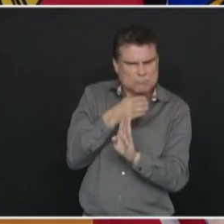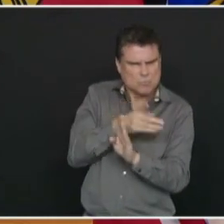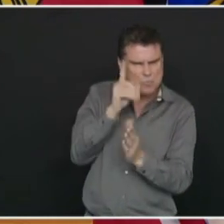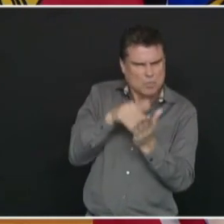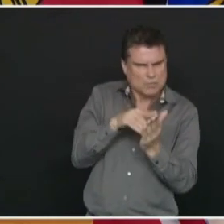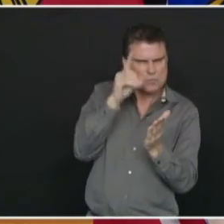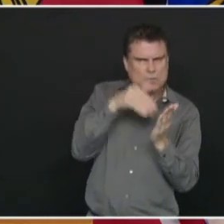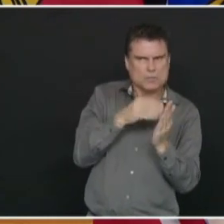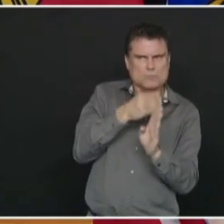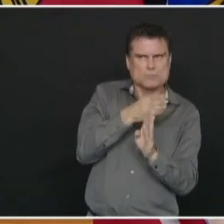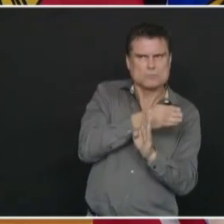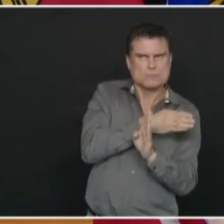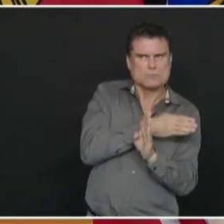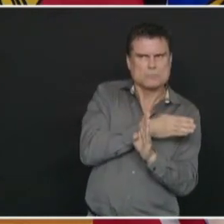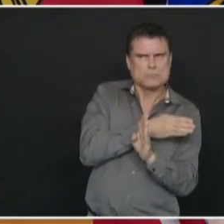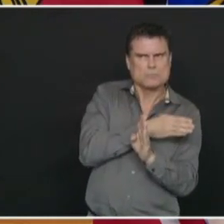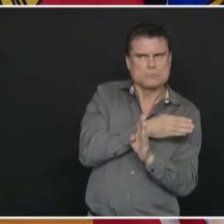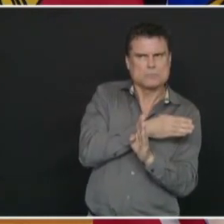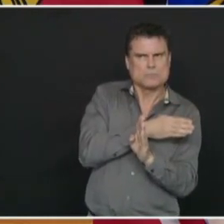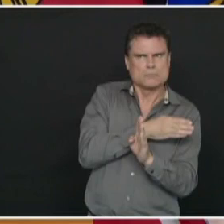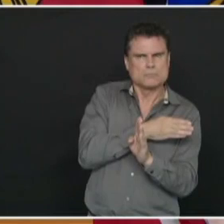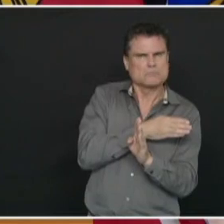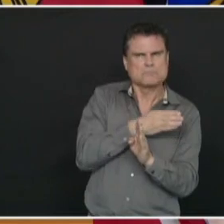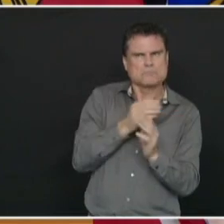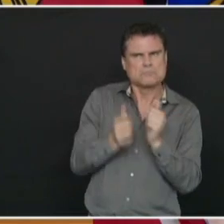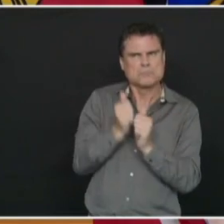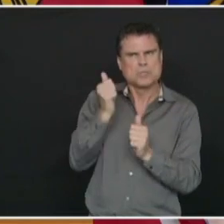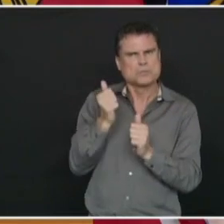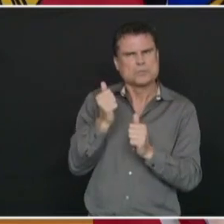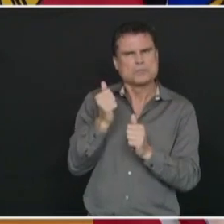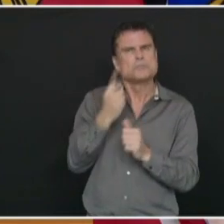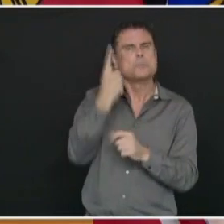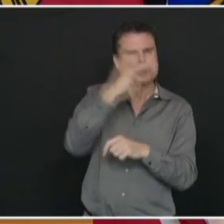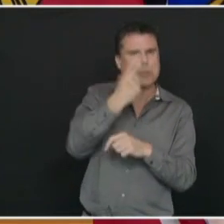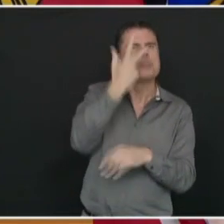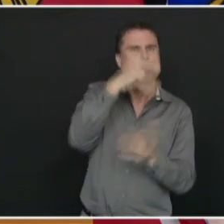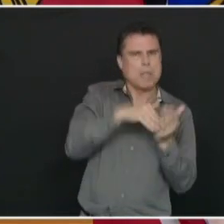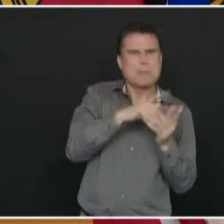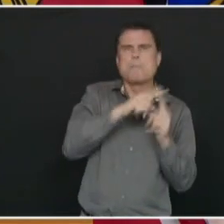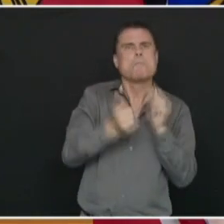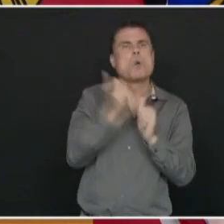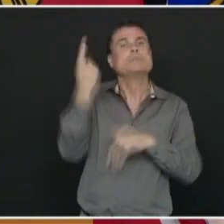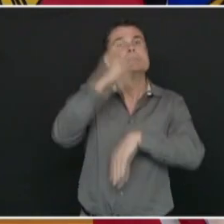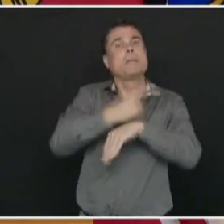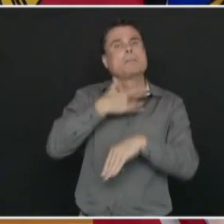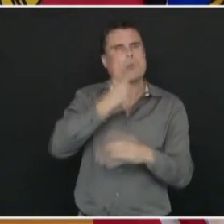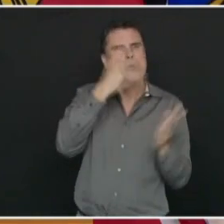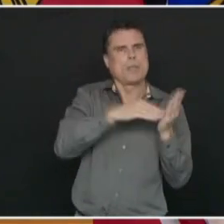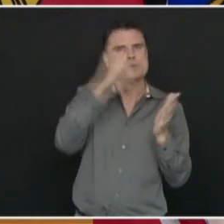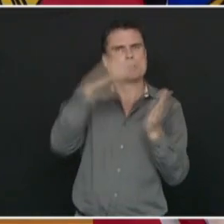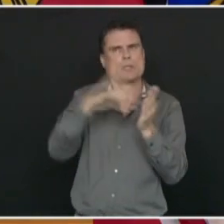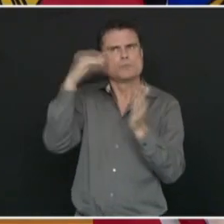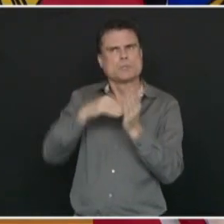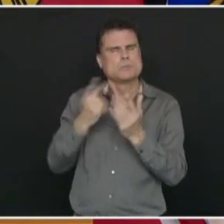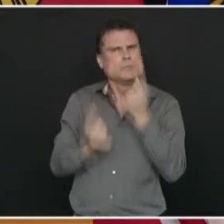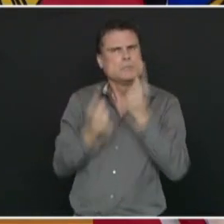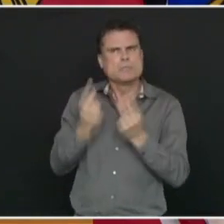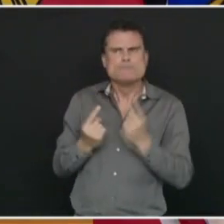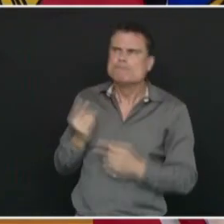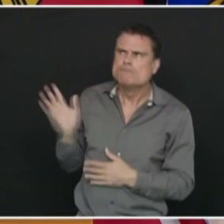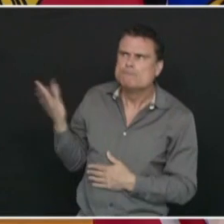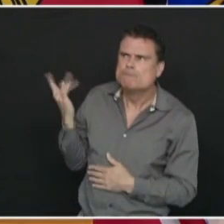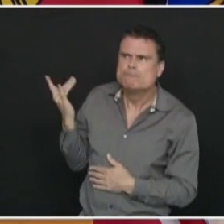people being ill with respiratory illness, with signs and symptoms that could be related to this. We